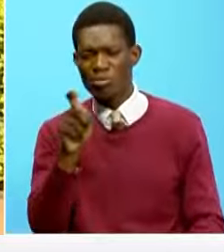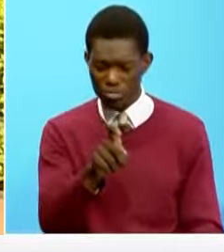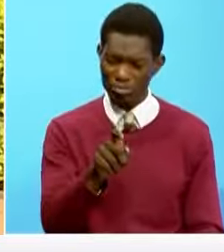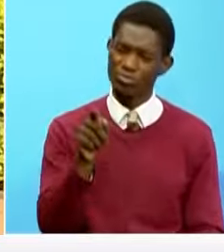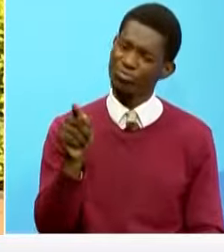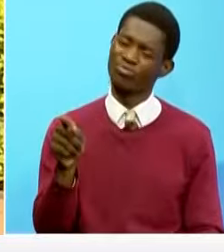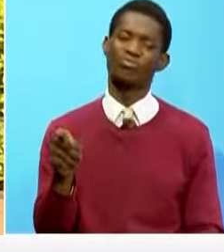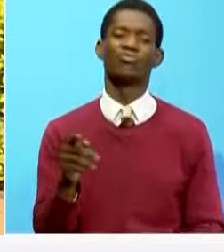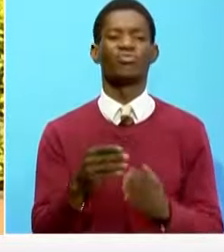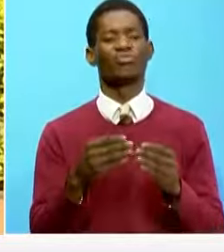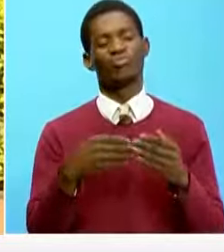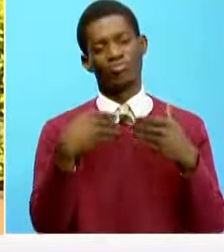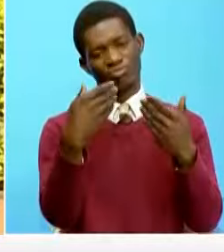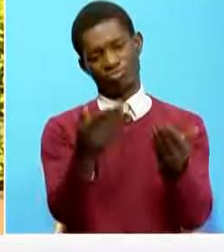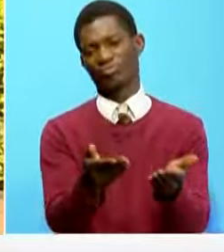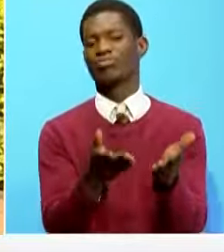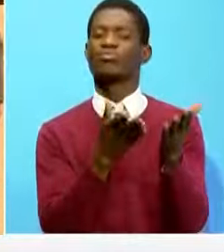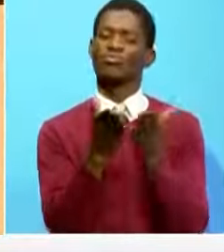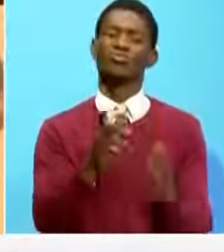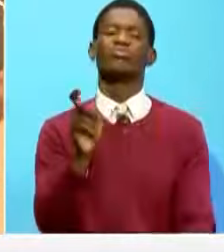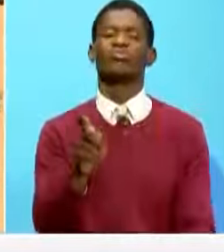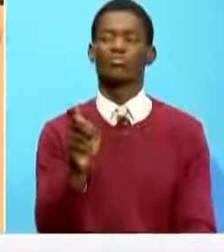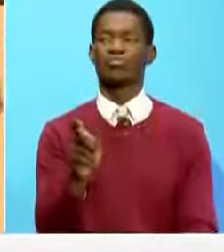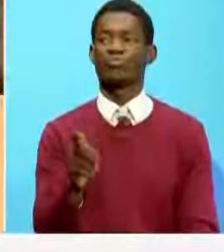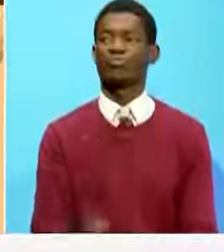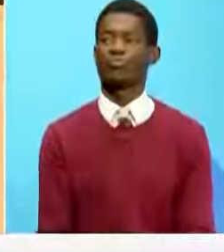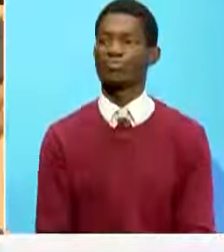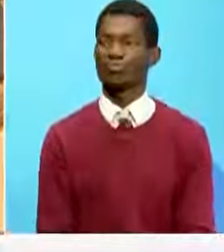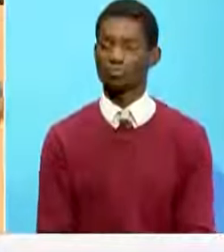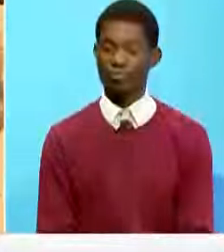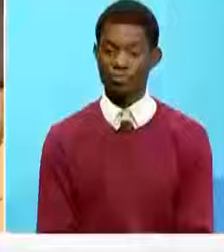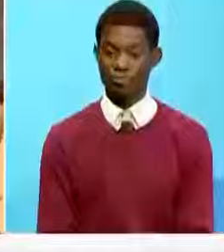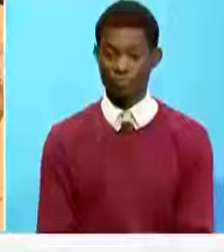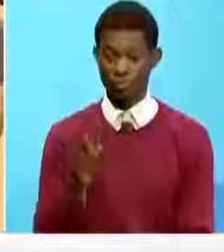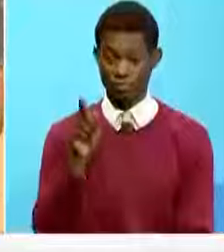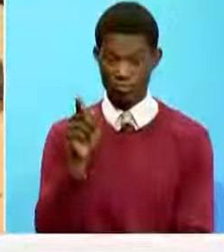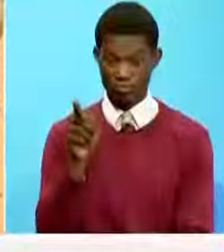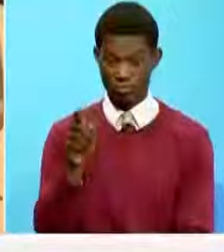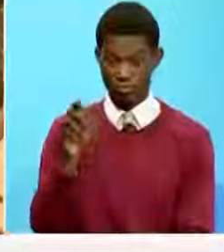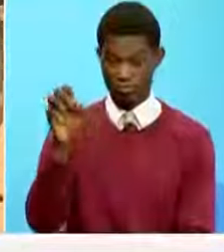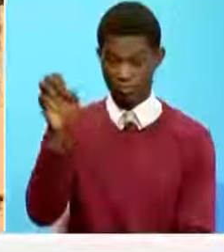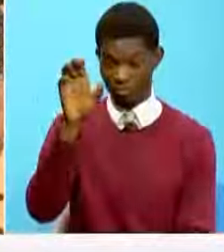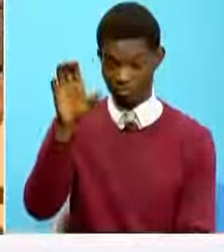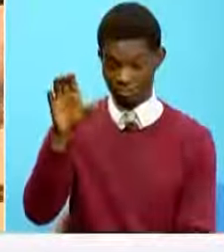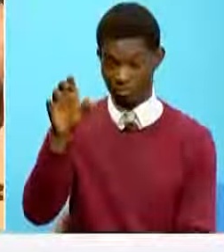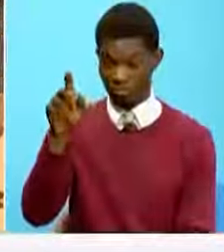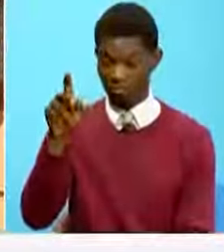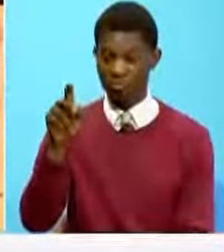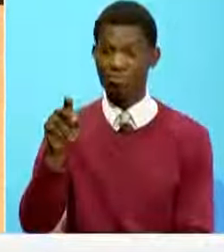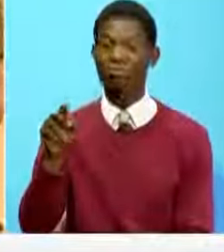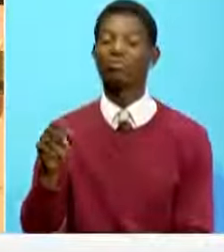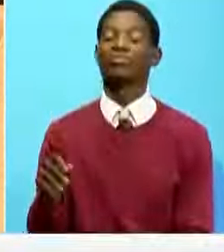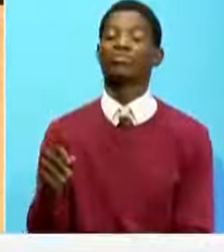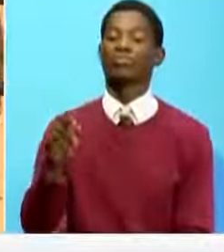included citizens of the Republic of Zambia. Officiating at the event, Eastern Province Assistant Secretary, who spoke